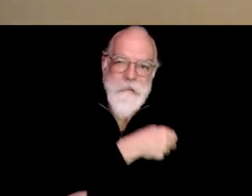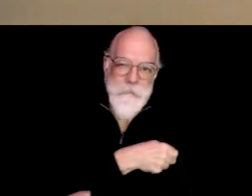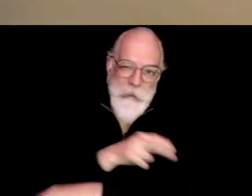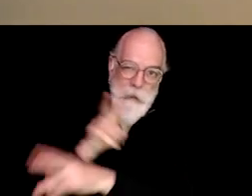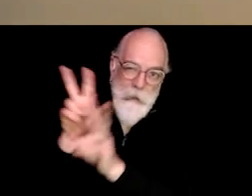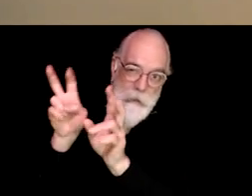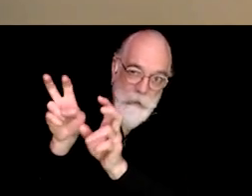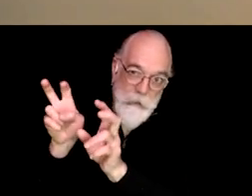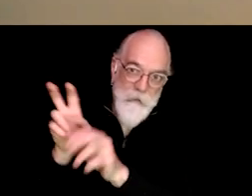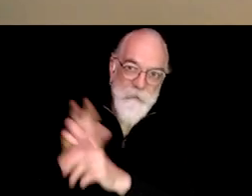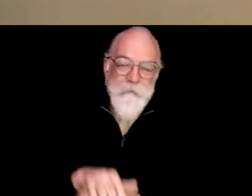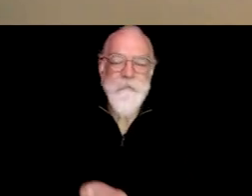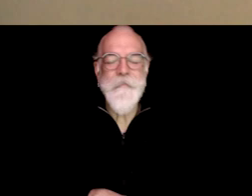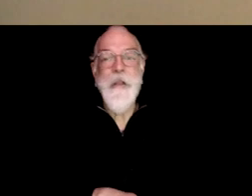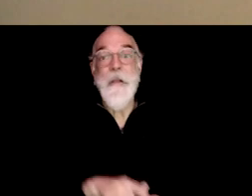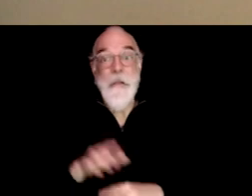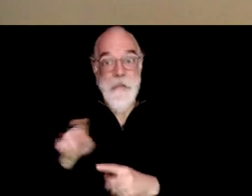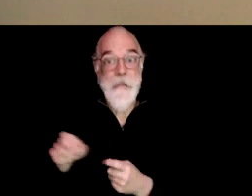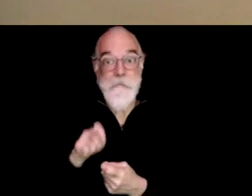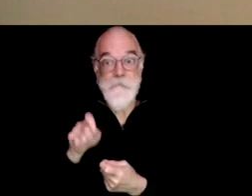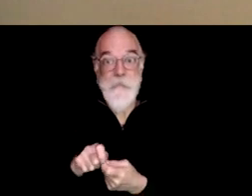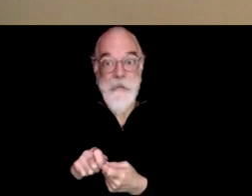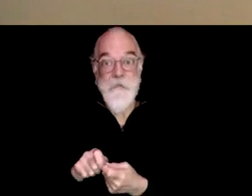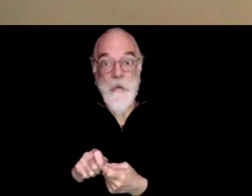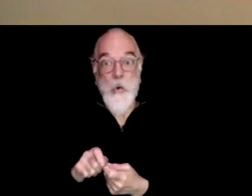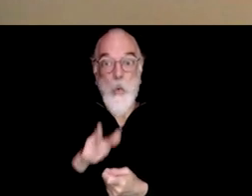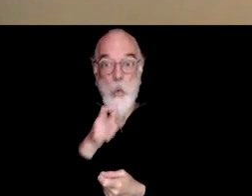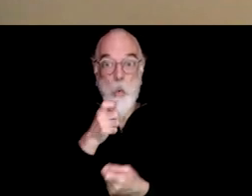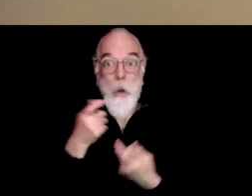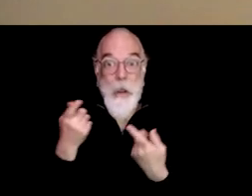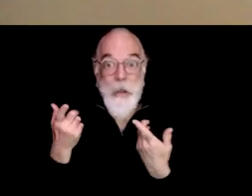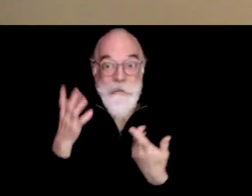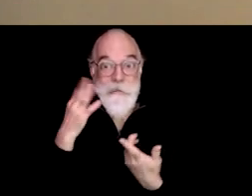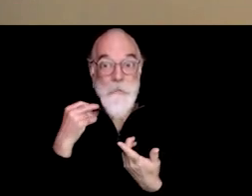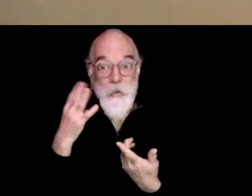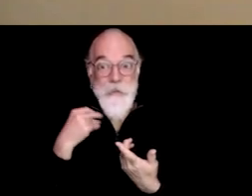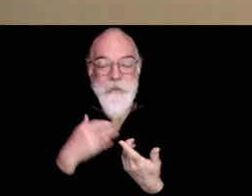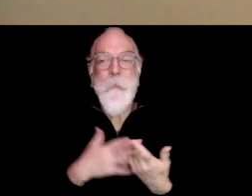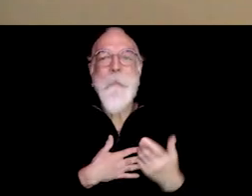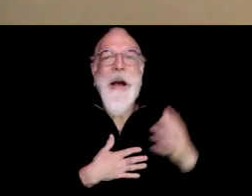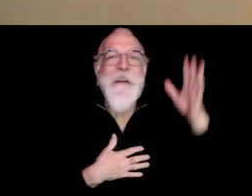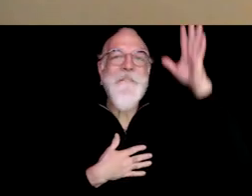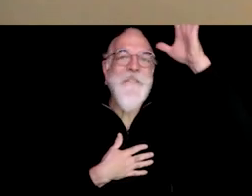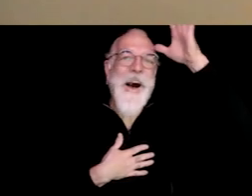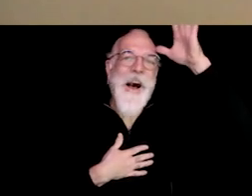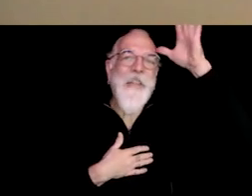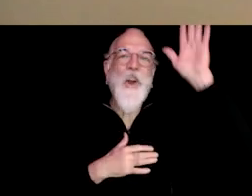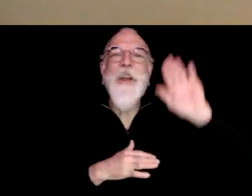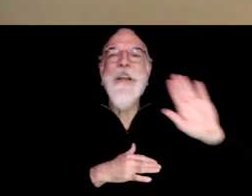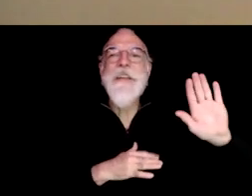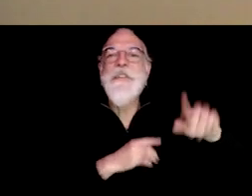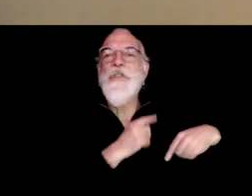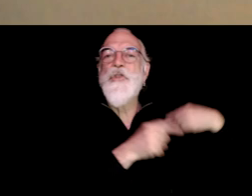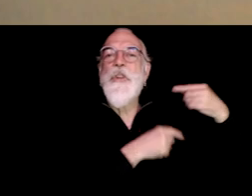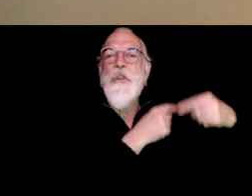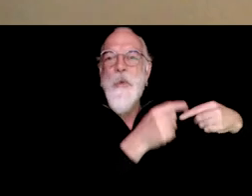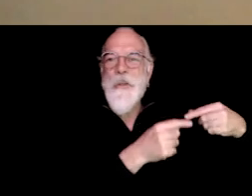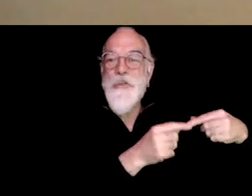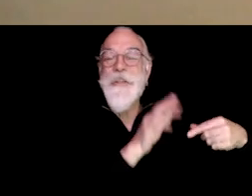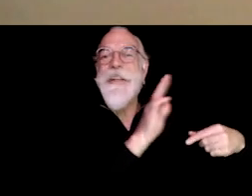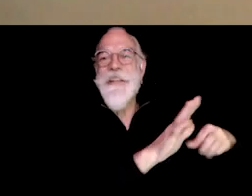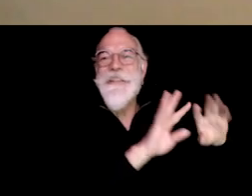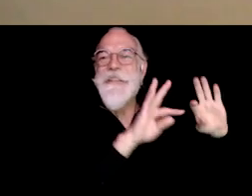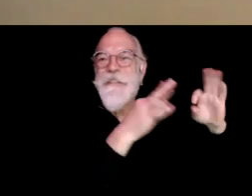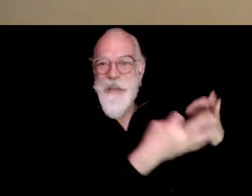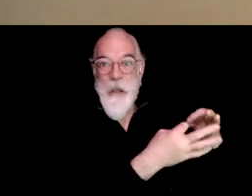on particularly my father's generation, because he was told by his family, and after